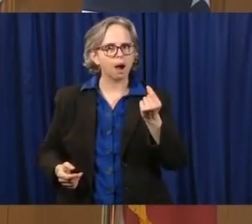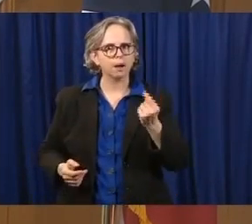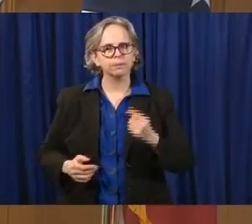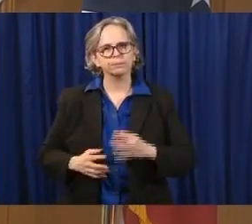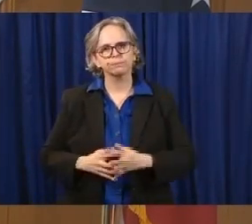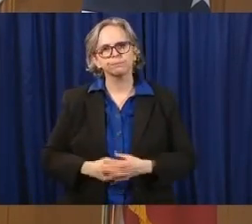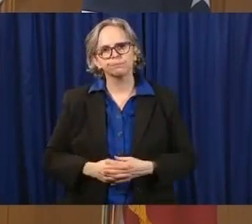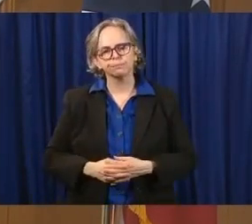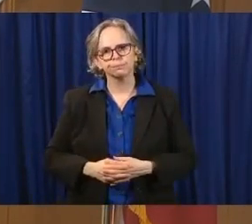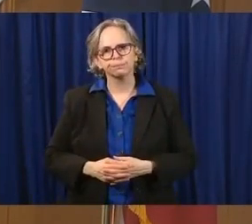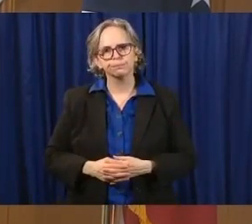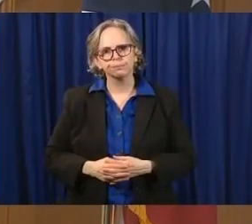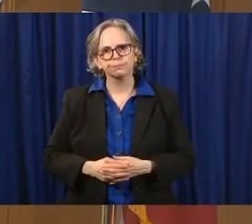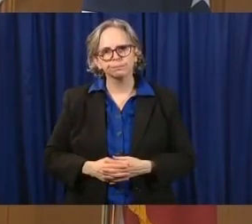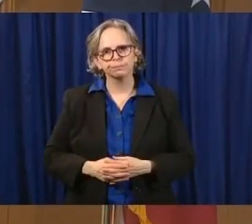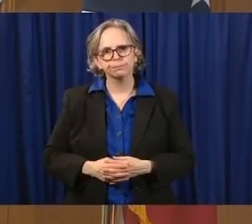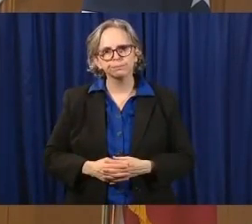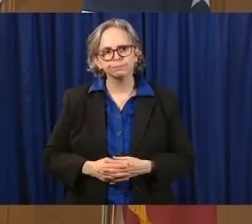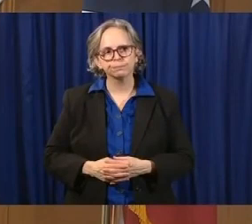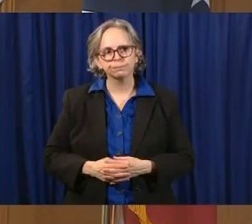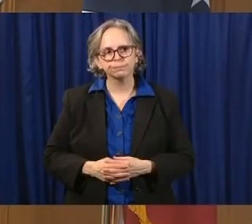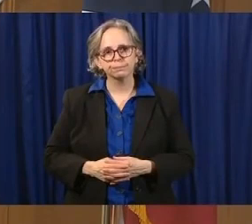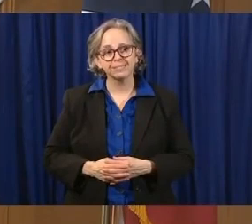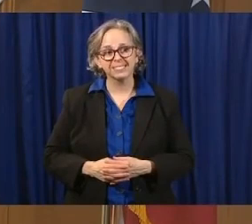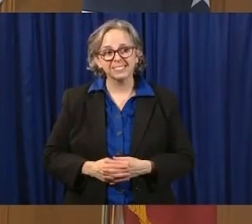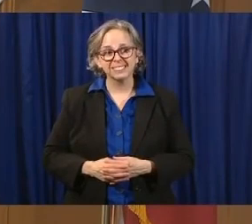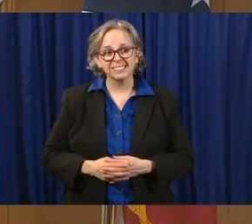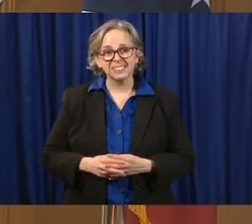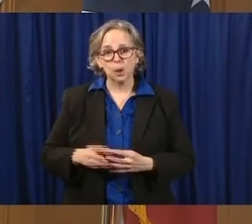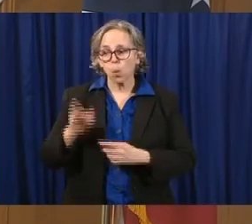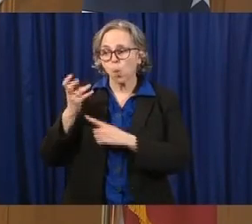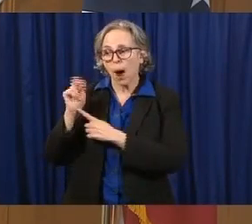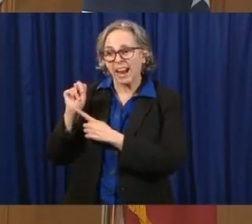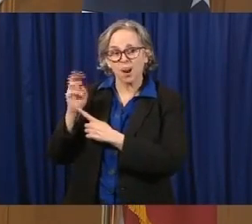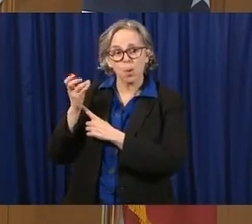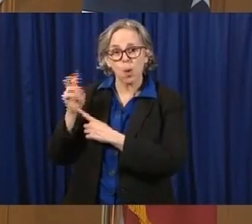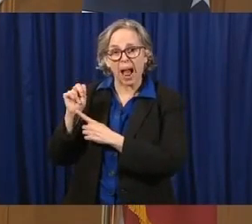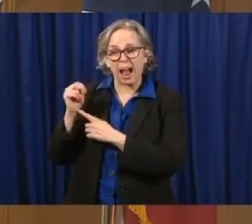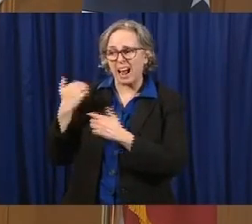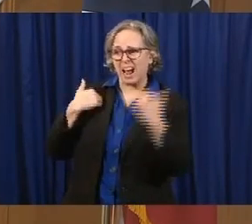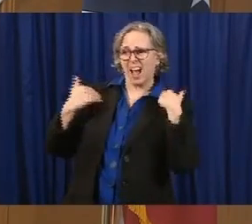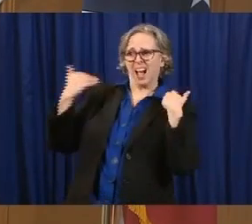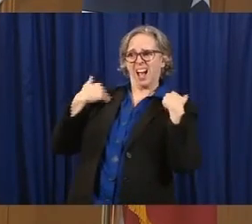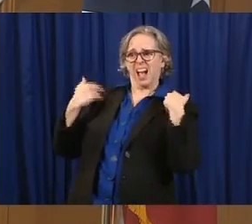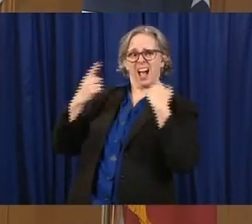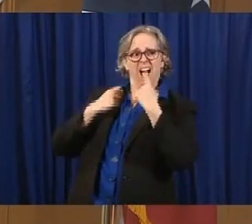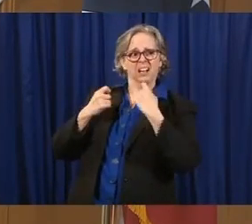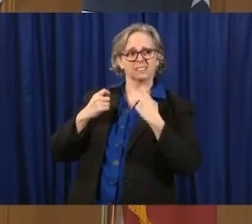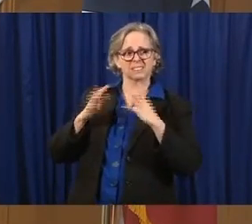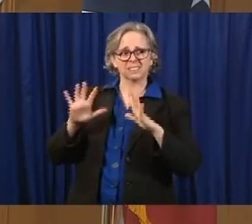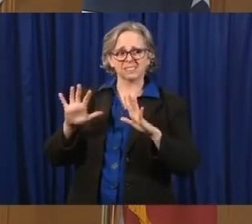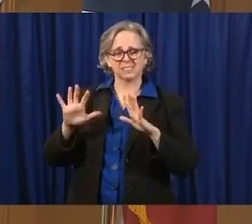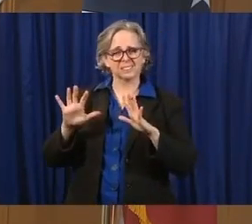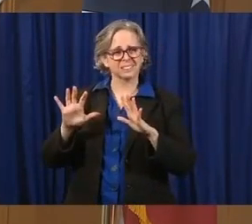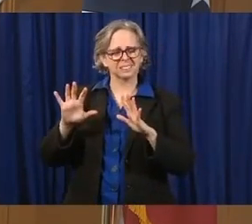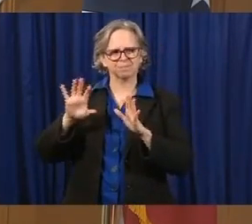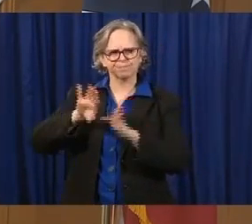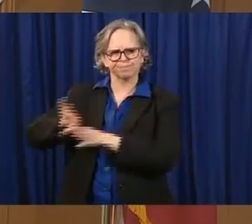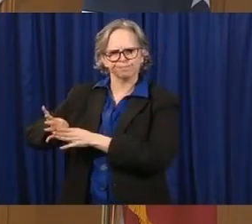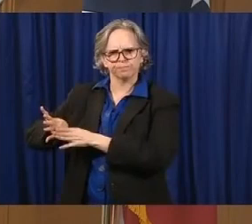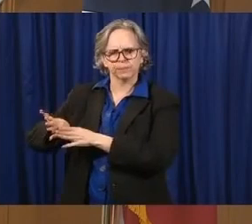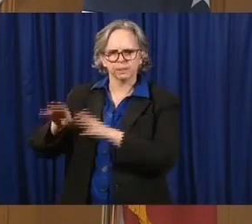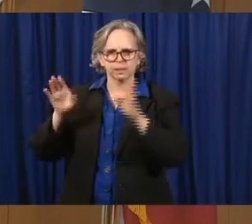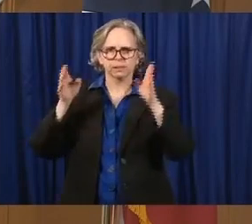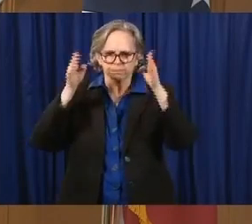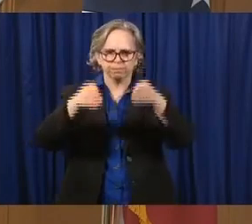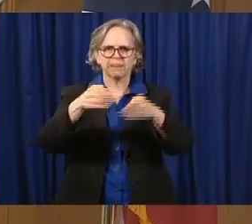because the when is one question, but how is the bigger question. Because you're going to open